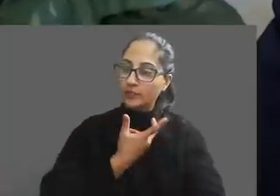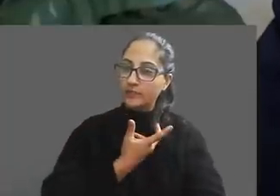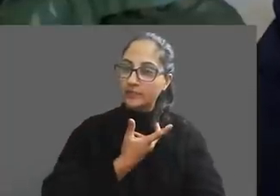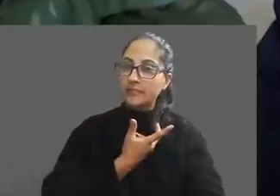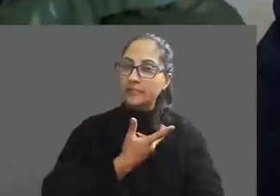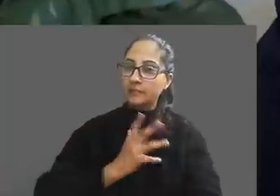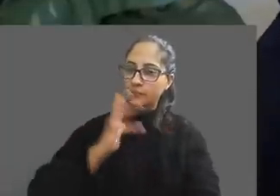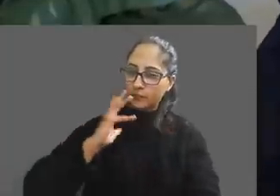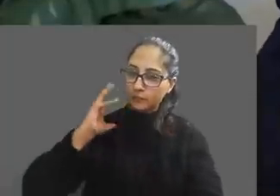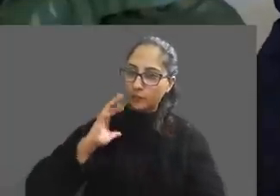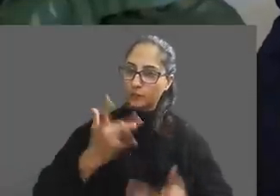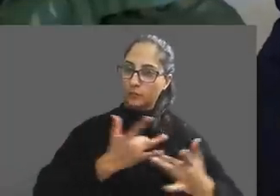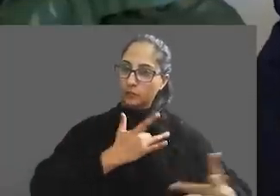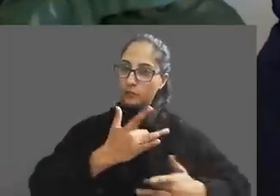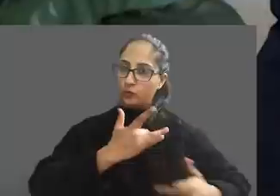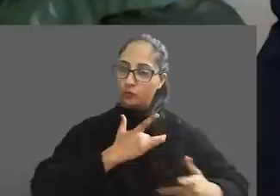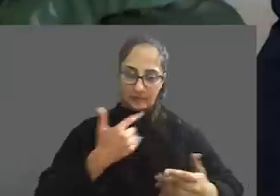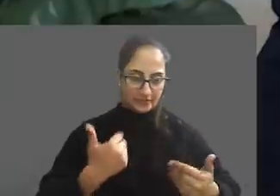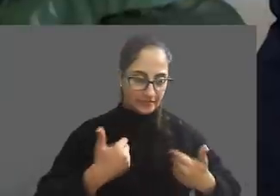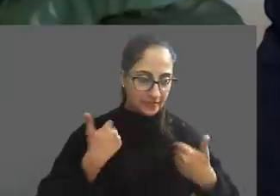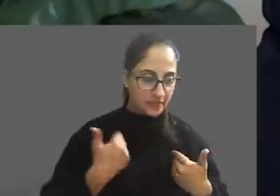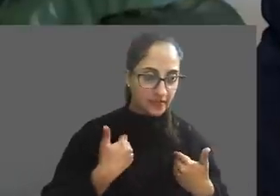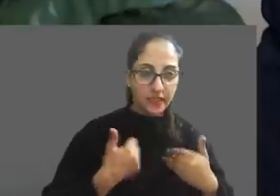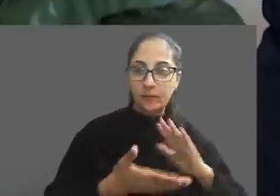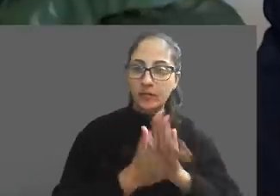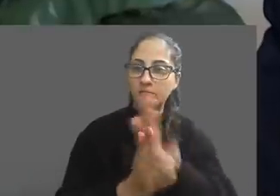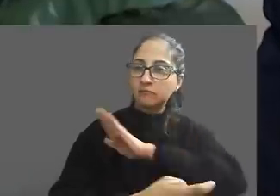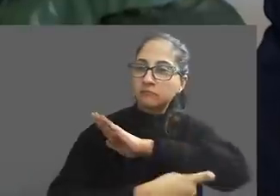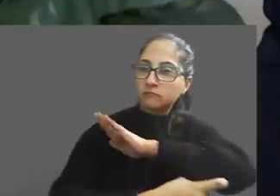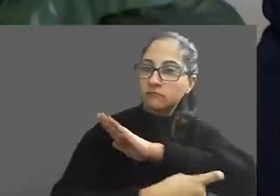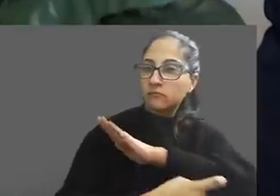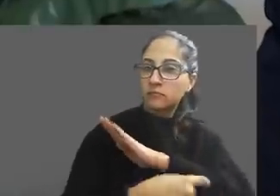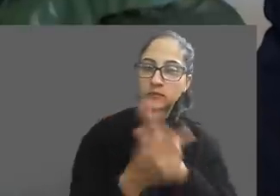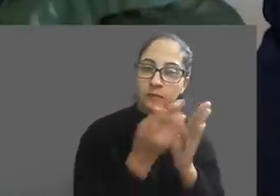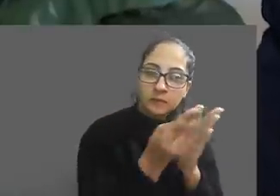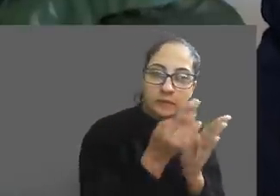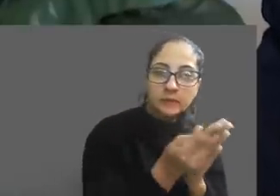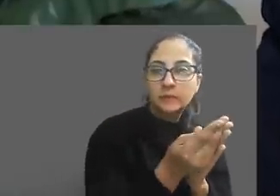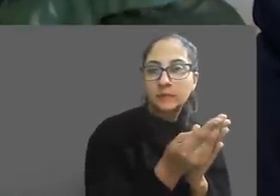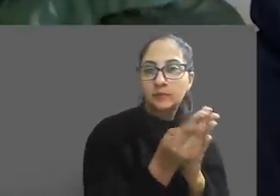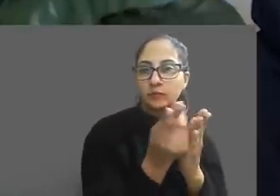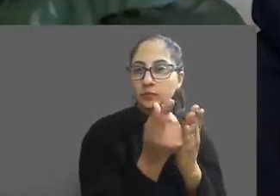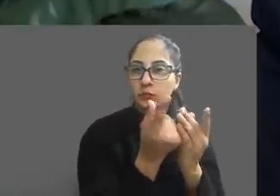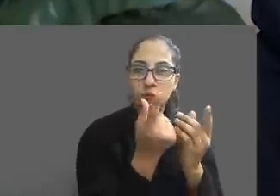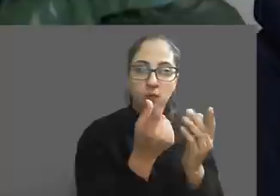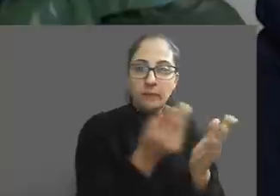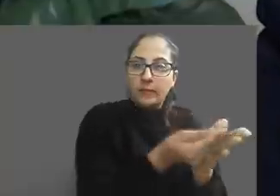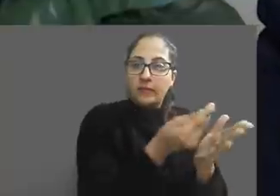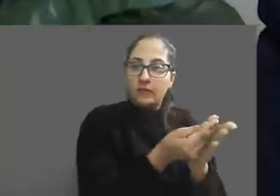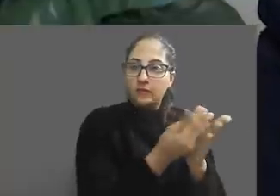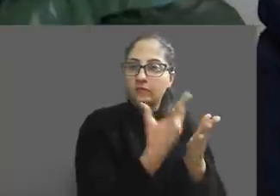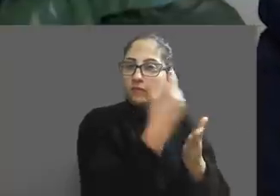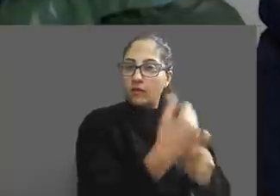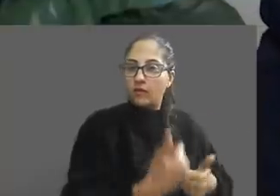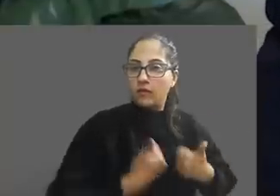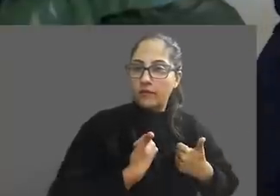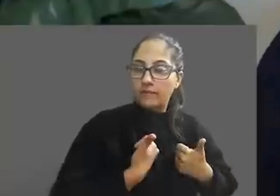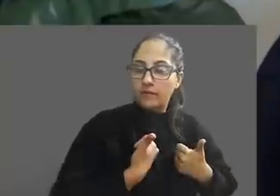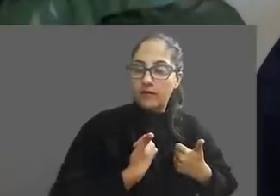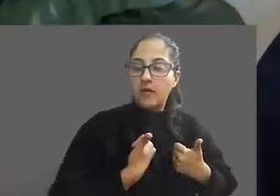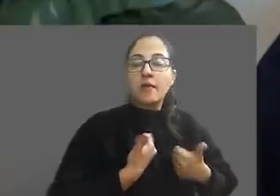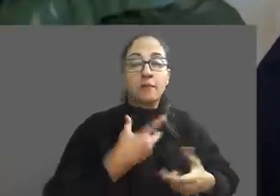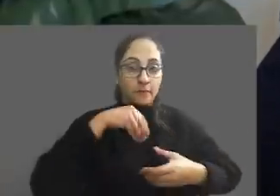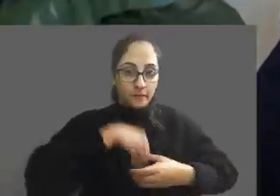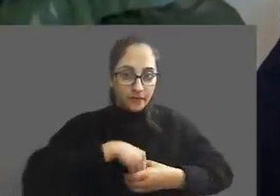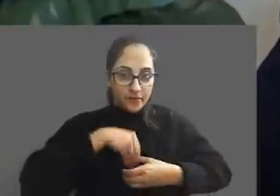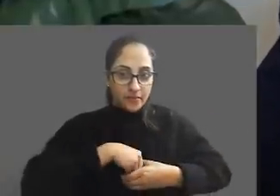also filled with faith that they would follow in the footsteps of their glorious ancestors in serving the community.